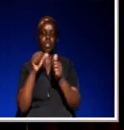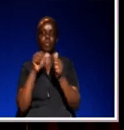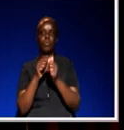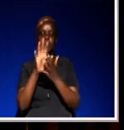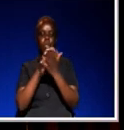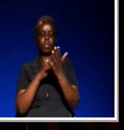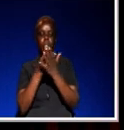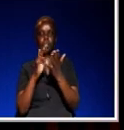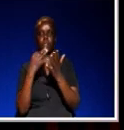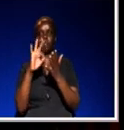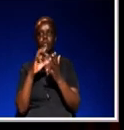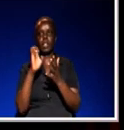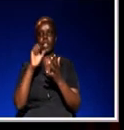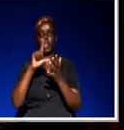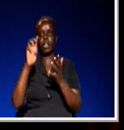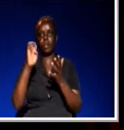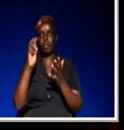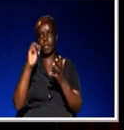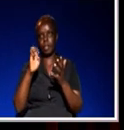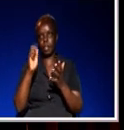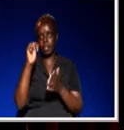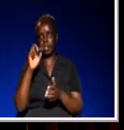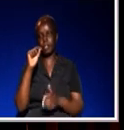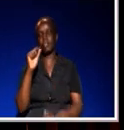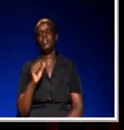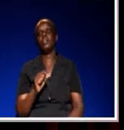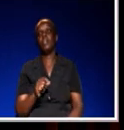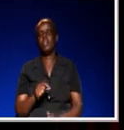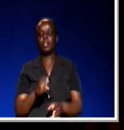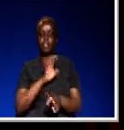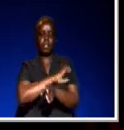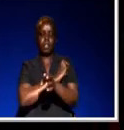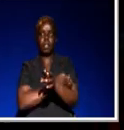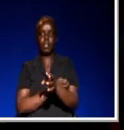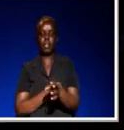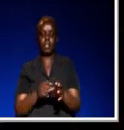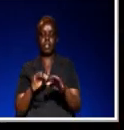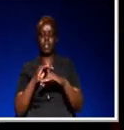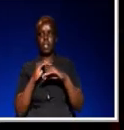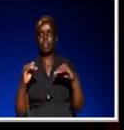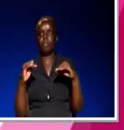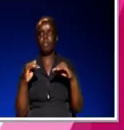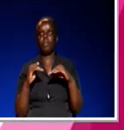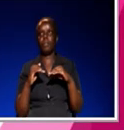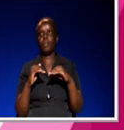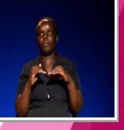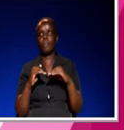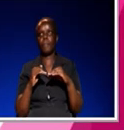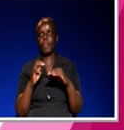element. Let's look at the energy level and electronic arrangement.